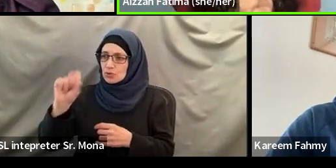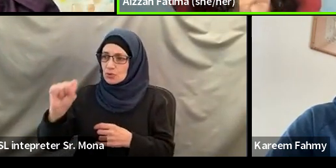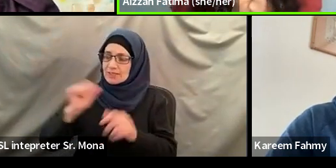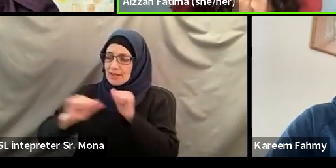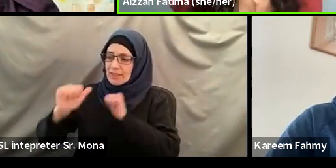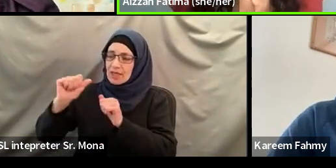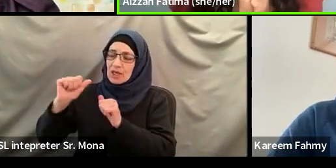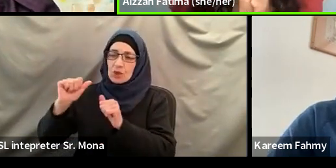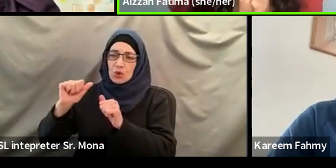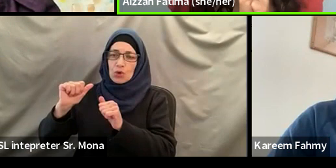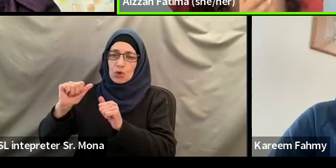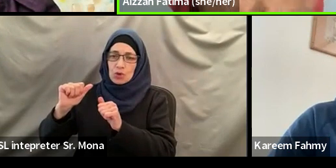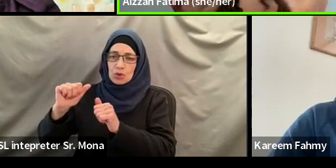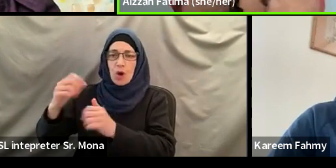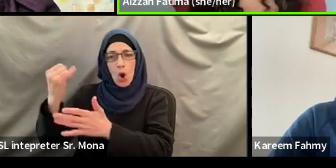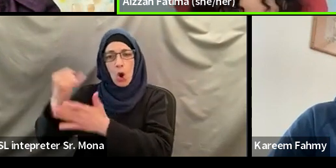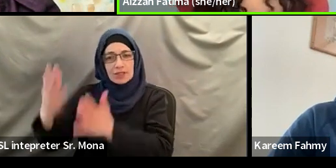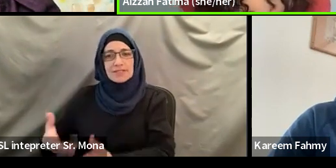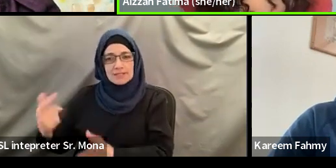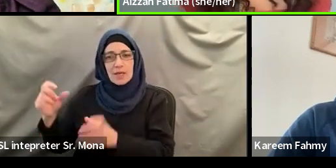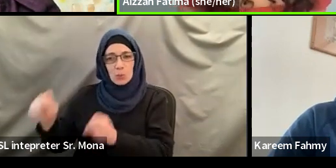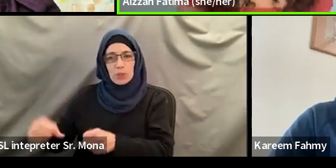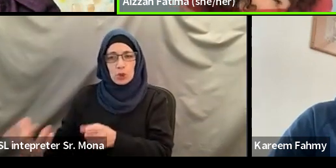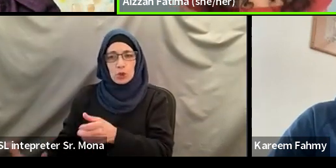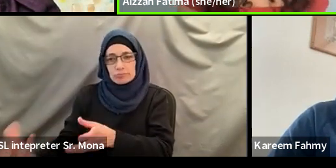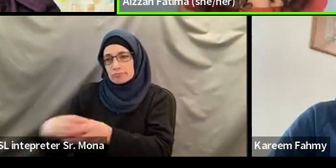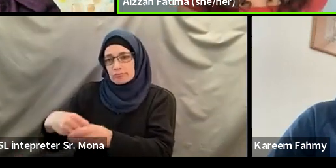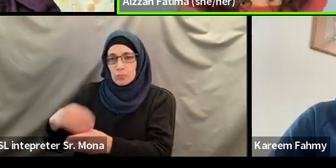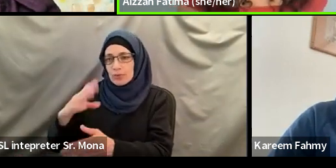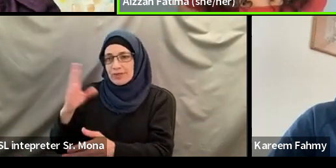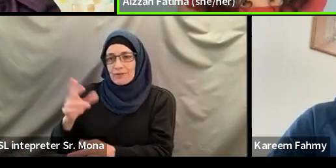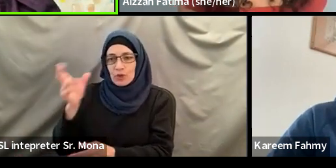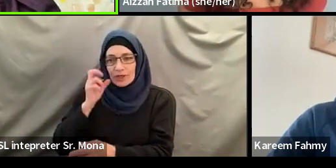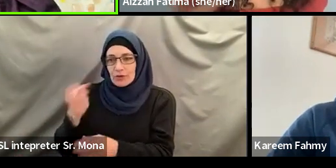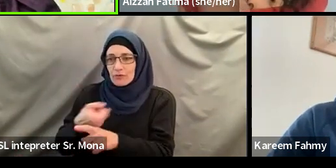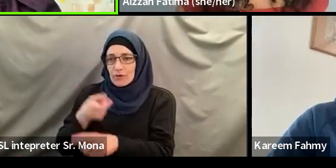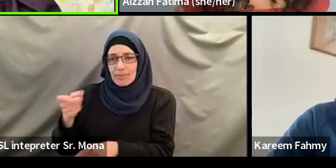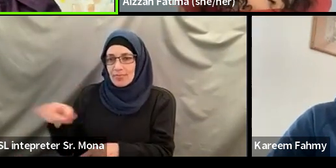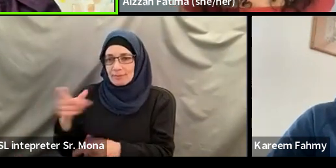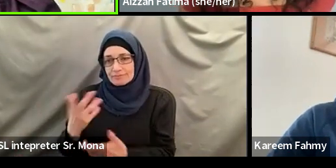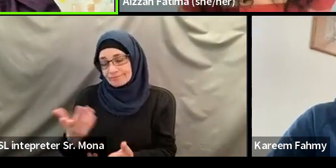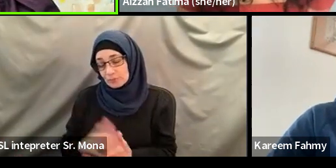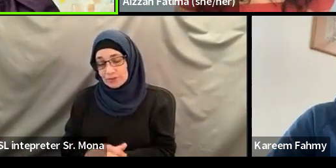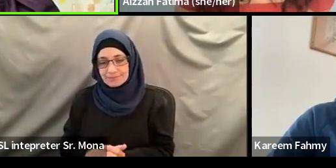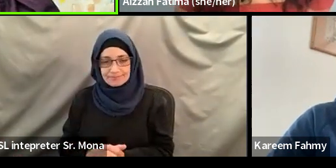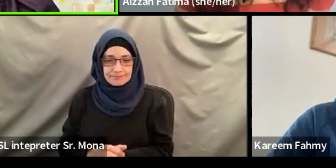from that. So yeah. I mean, that's.